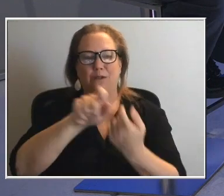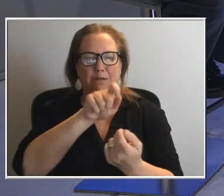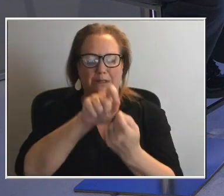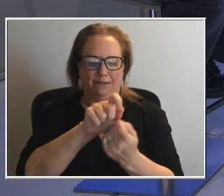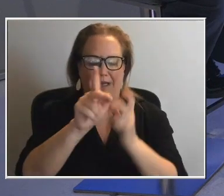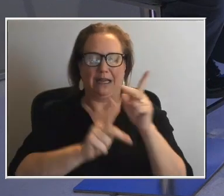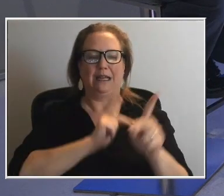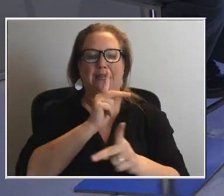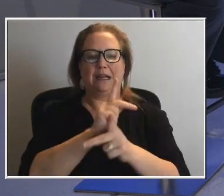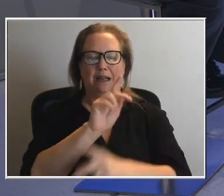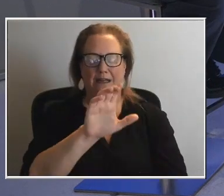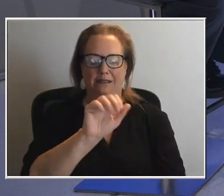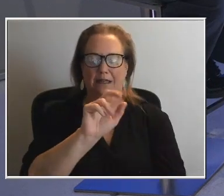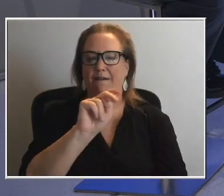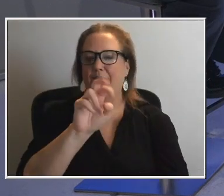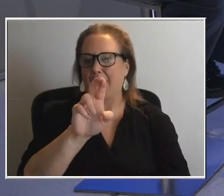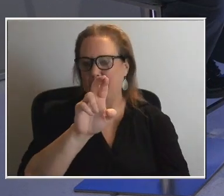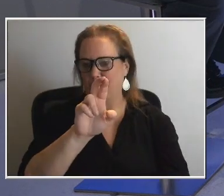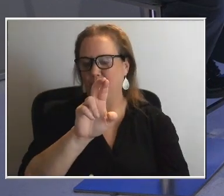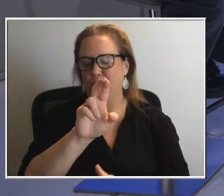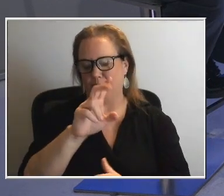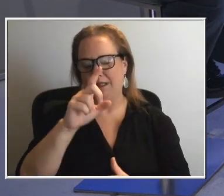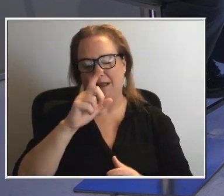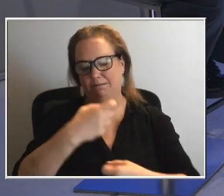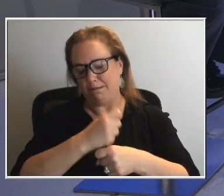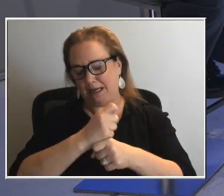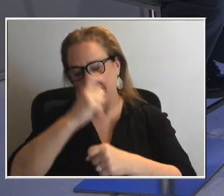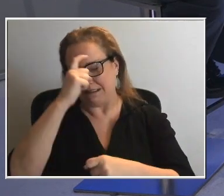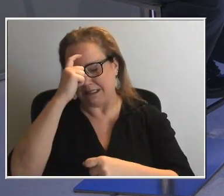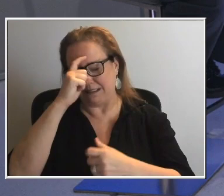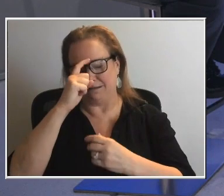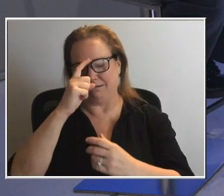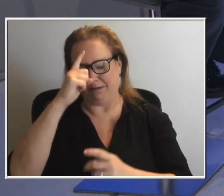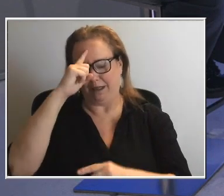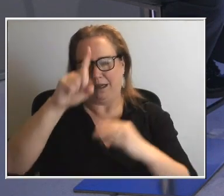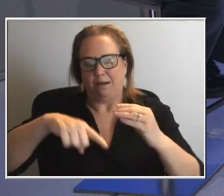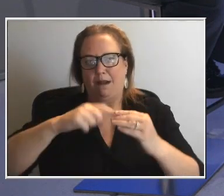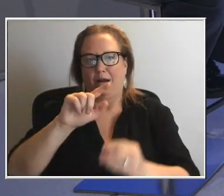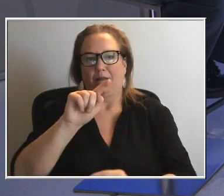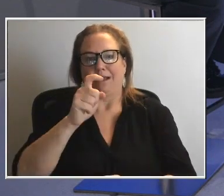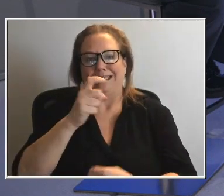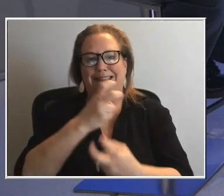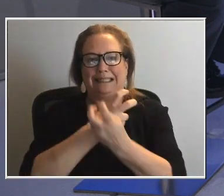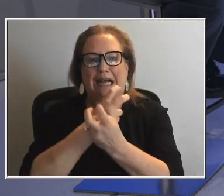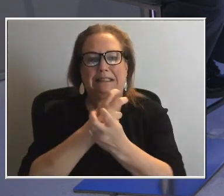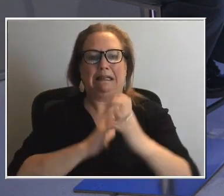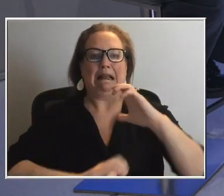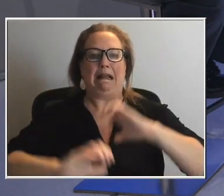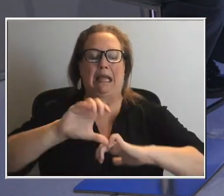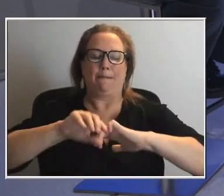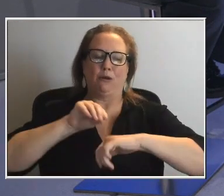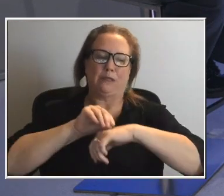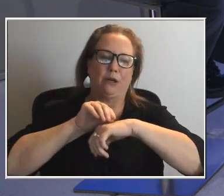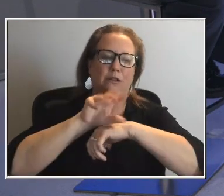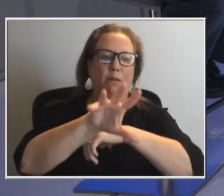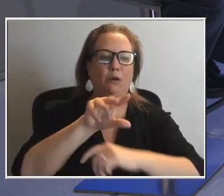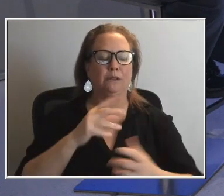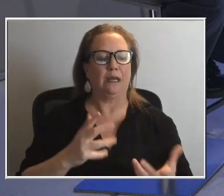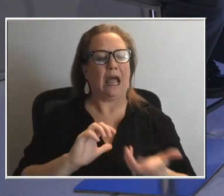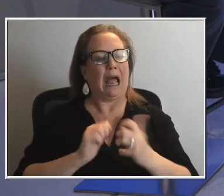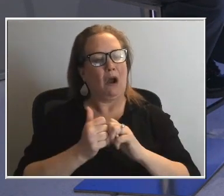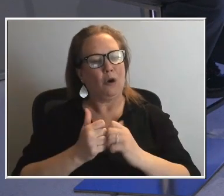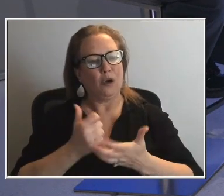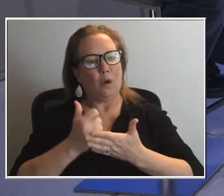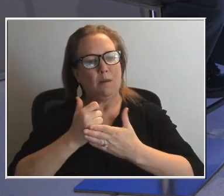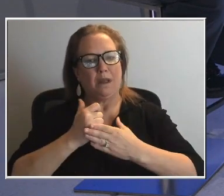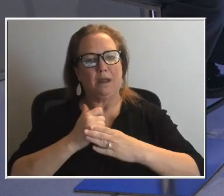with considering all of the toxins and chemicals you're exposed to on a daily basis. So how are you helping prevent this in the future and for